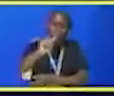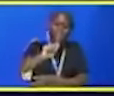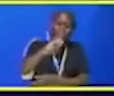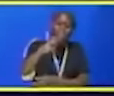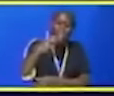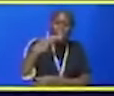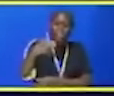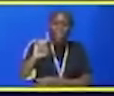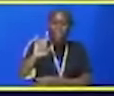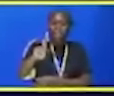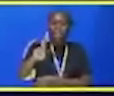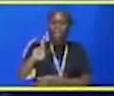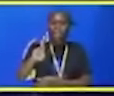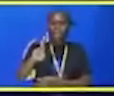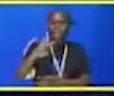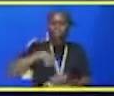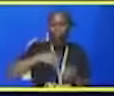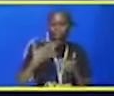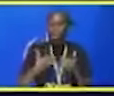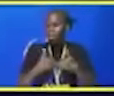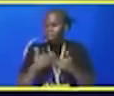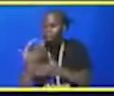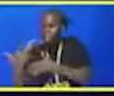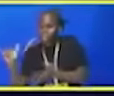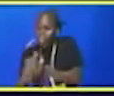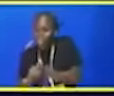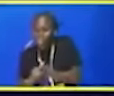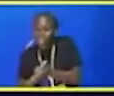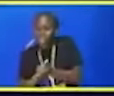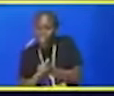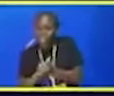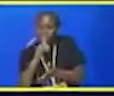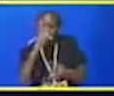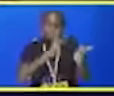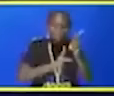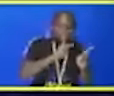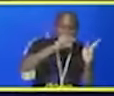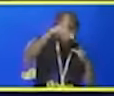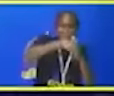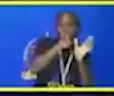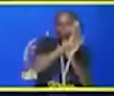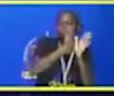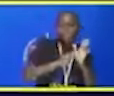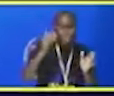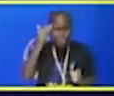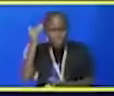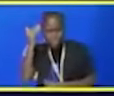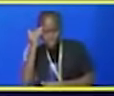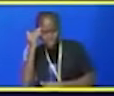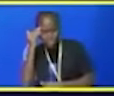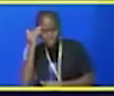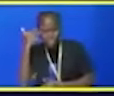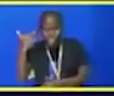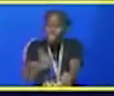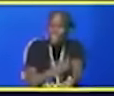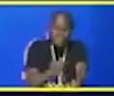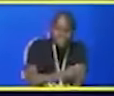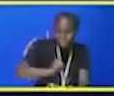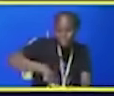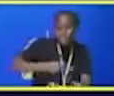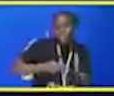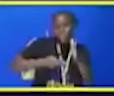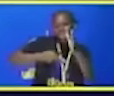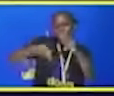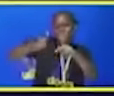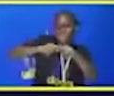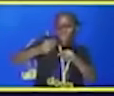knew. There was something the early church knew. Believers, Ghana, let's rise to a level of accurate spiritual